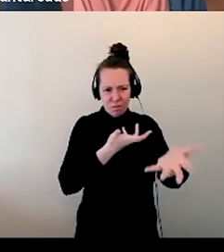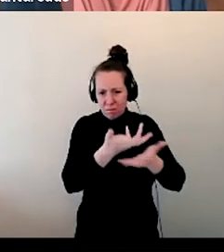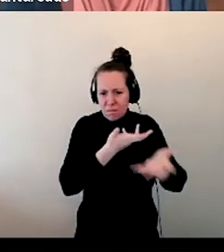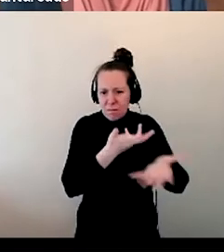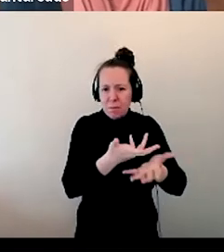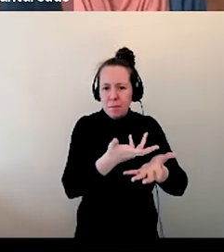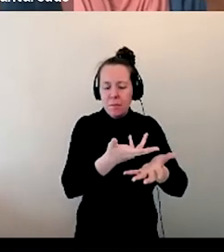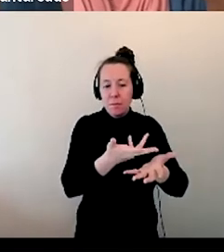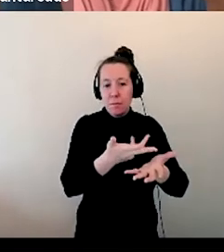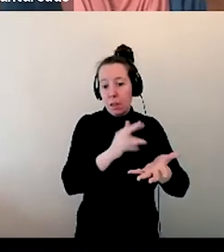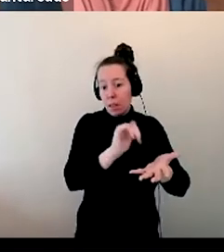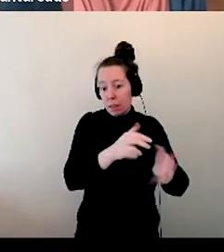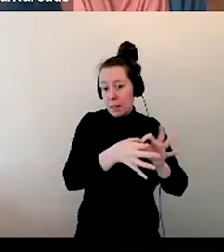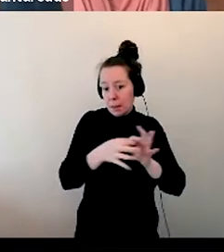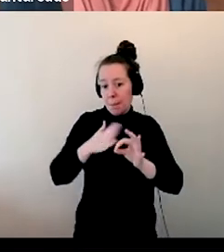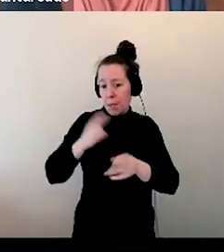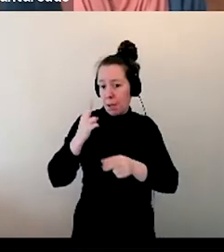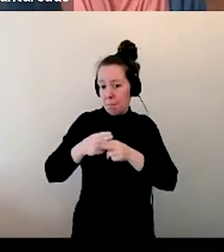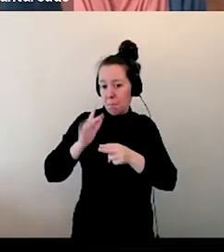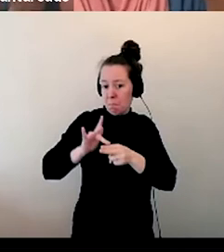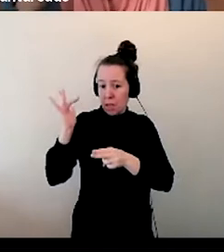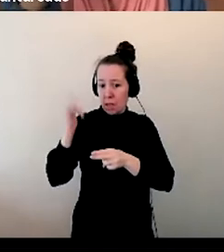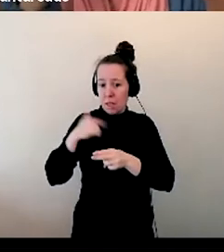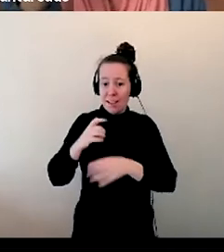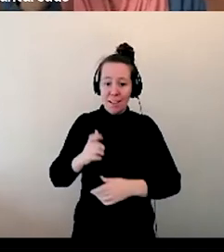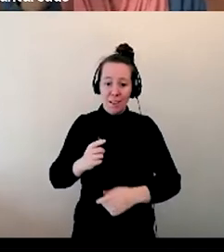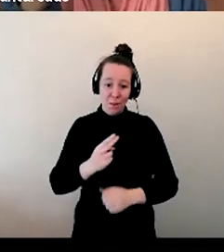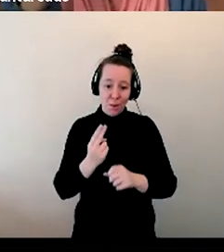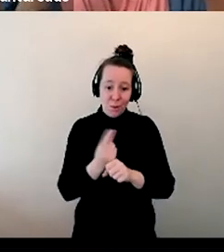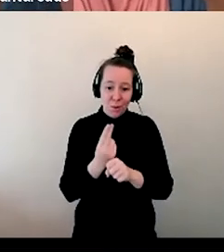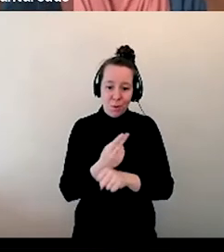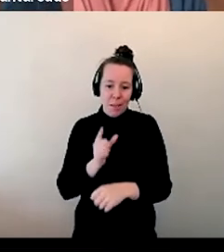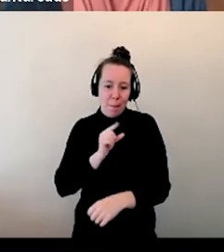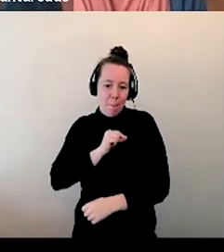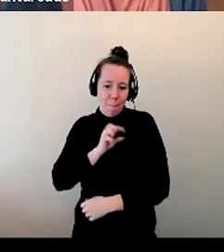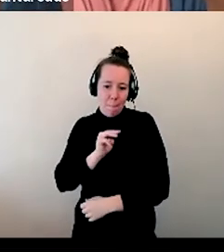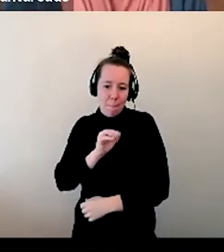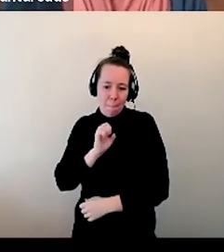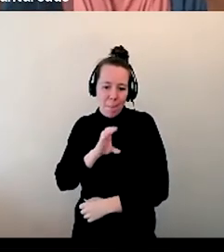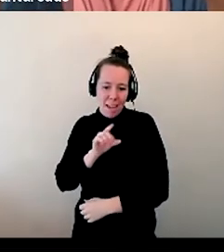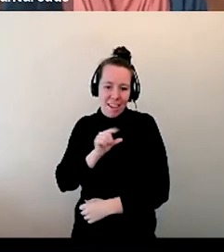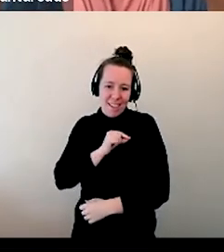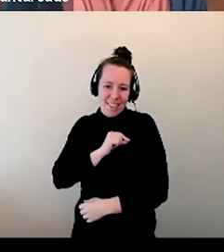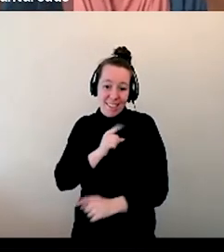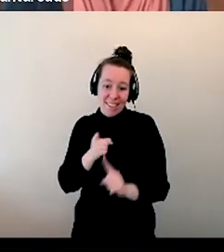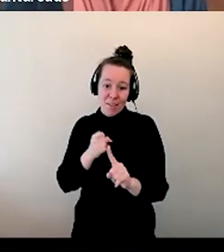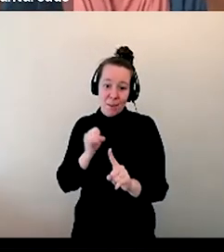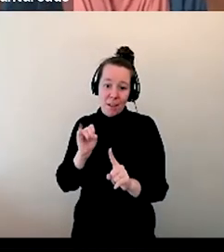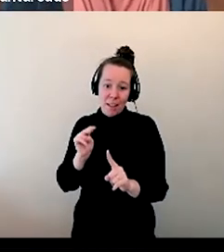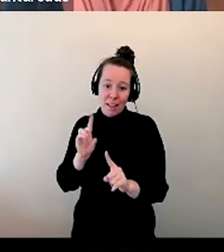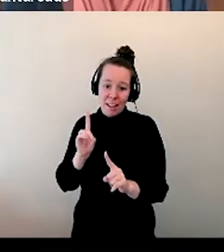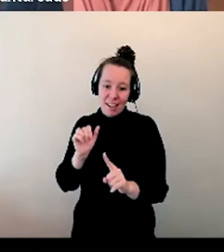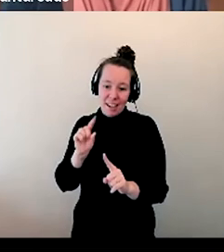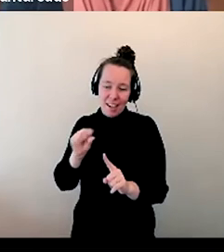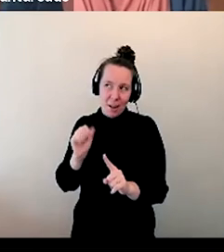it is part of my brand in the sense that I have a little mini mic that I use when I record. It's very cute. And it is from Indigo. So shout out